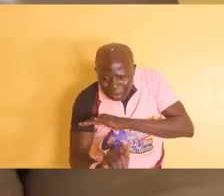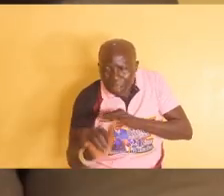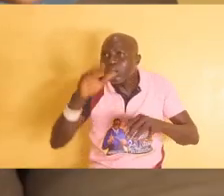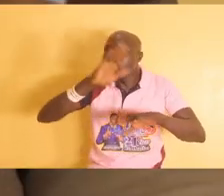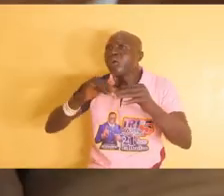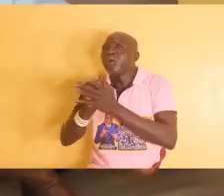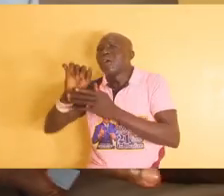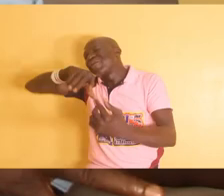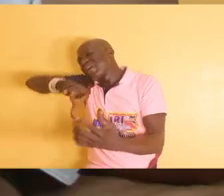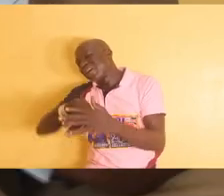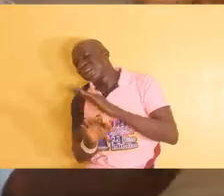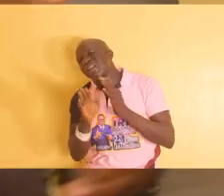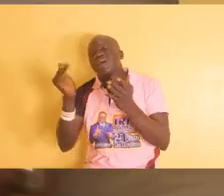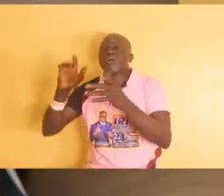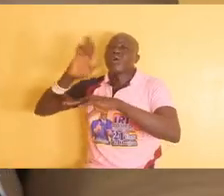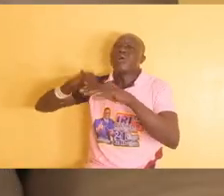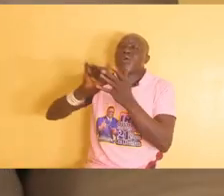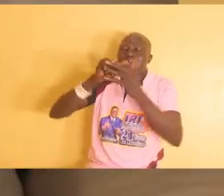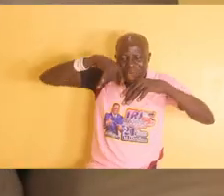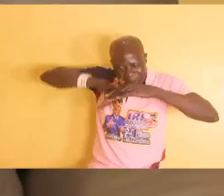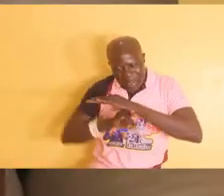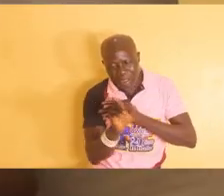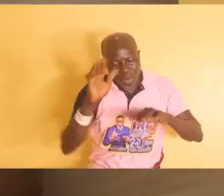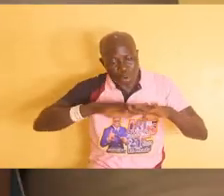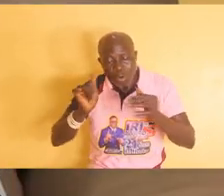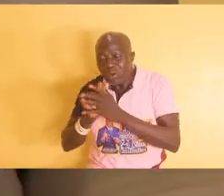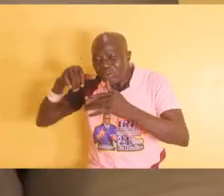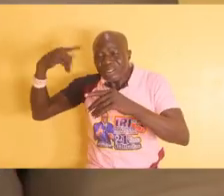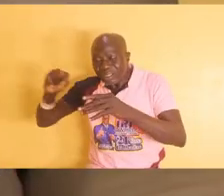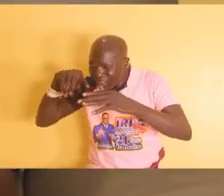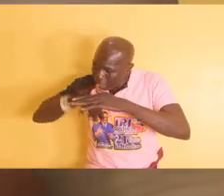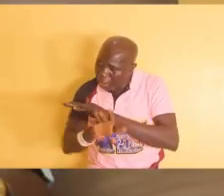The internal call. We have external call. And the external call. We have internal call. We have internal call.